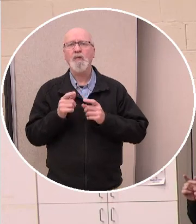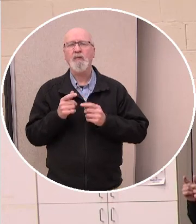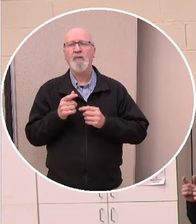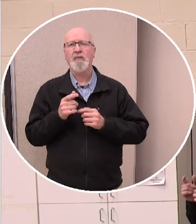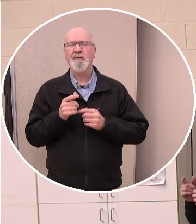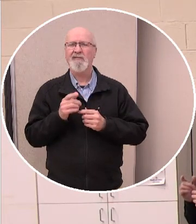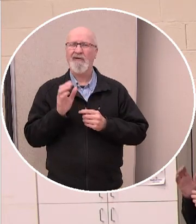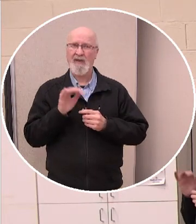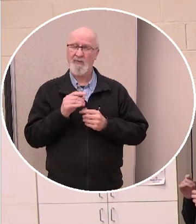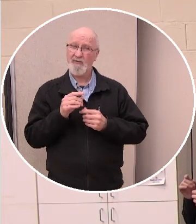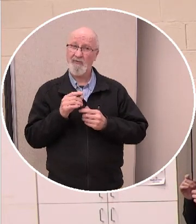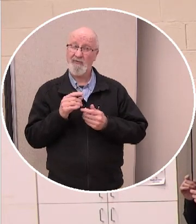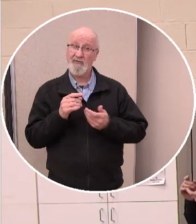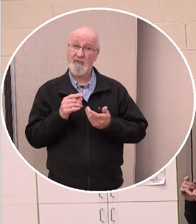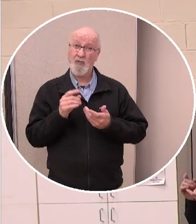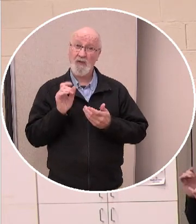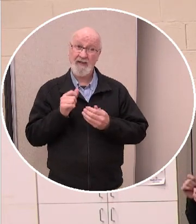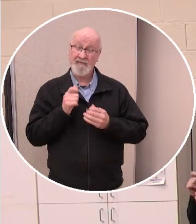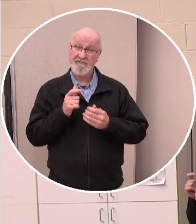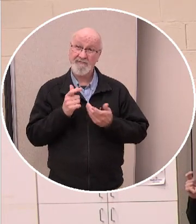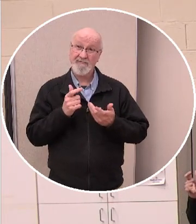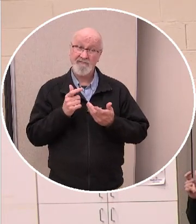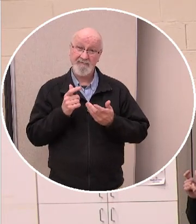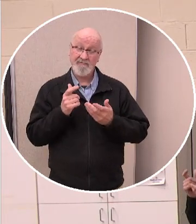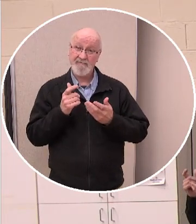this something we can speak to, or?